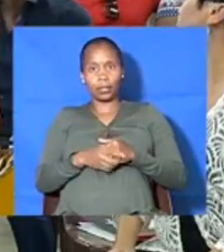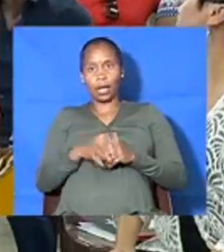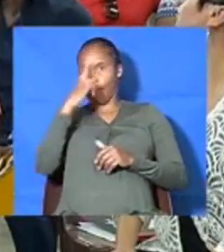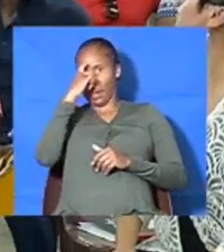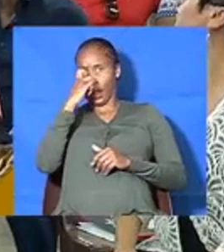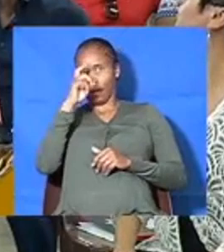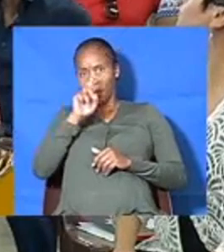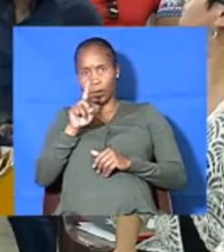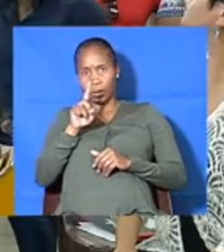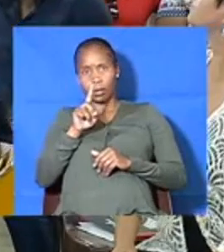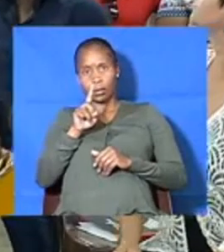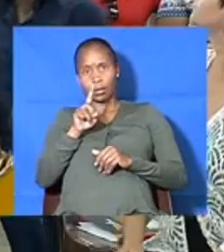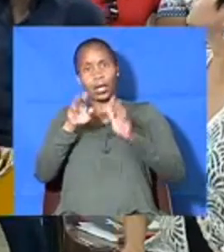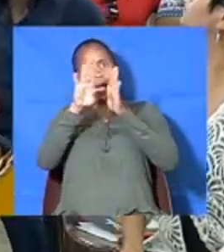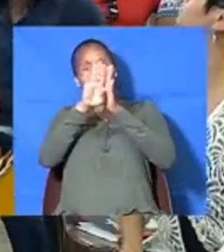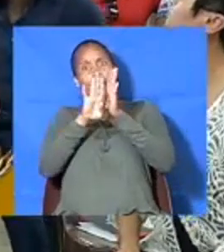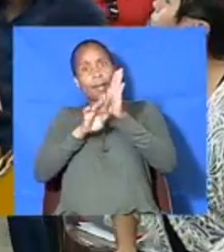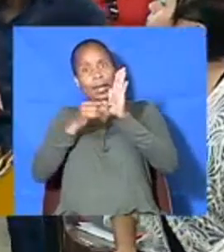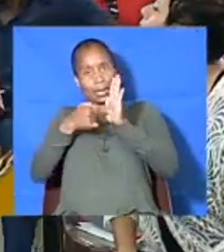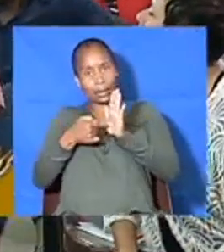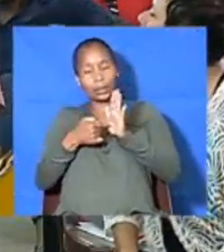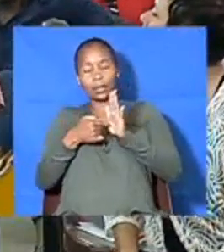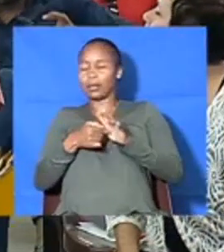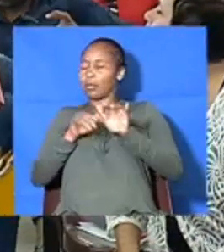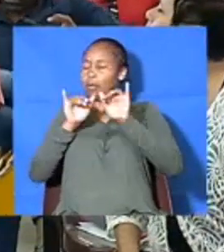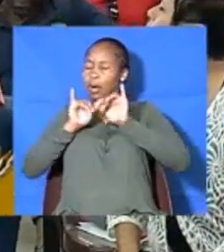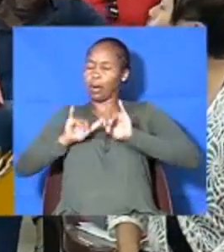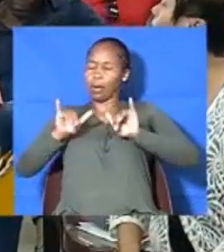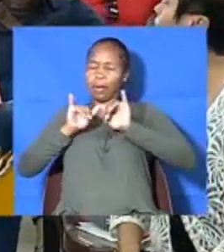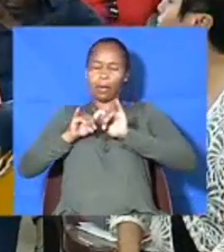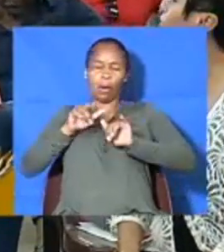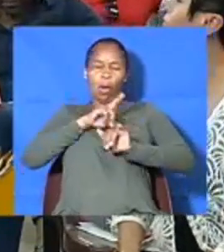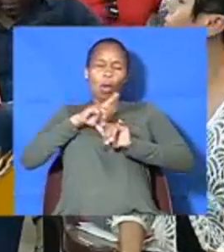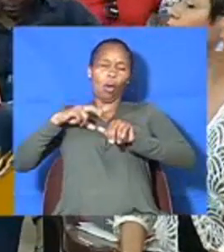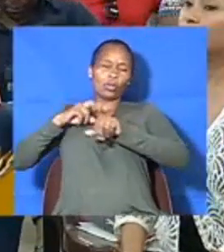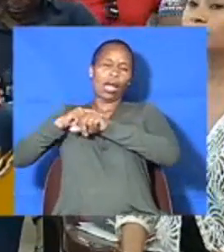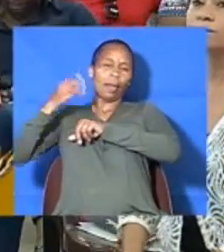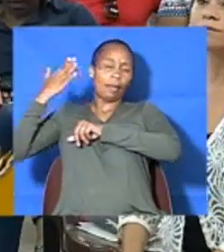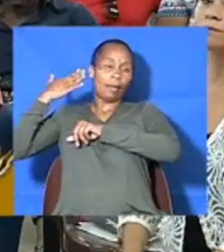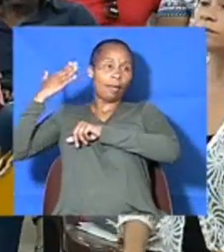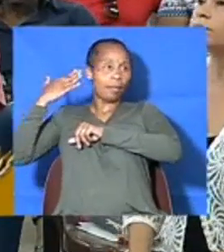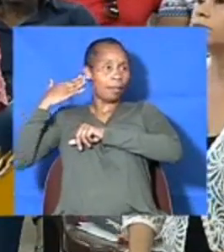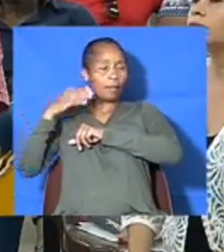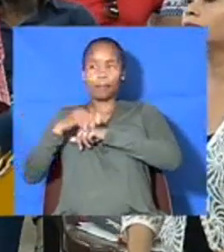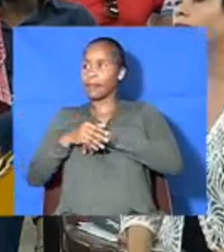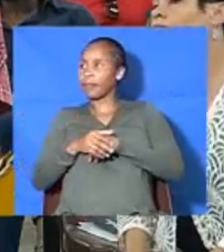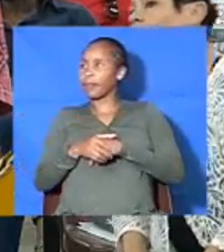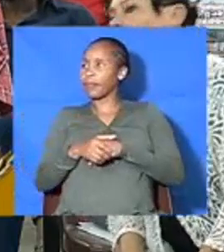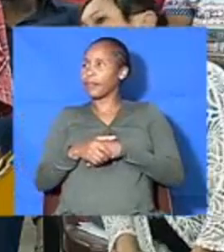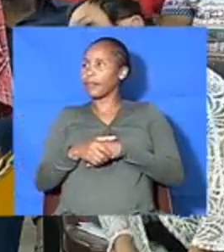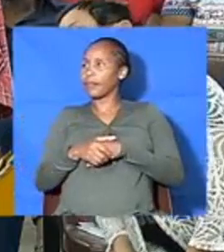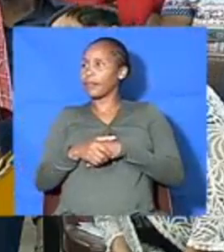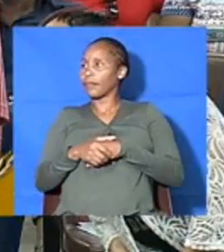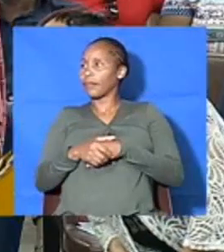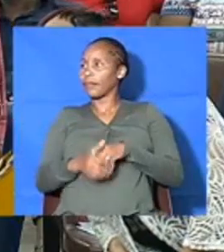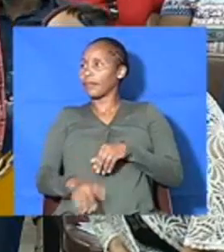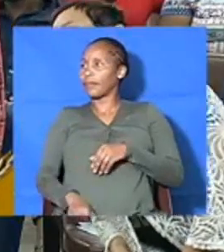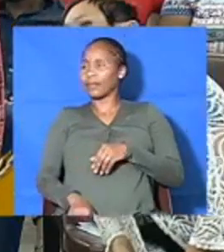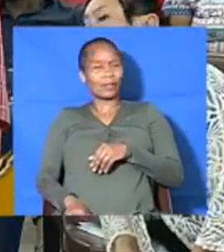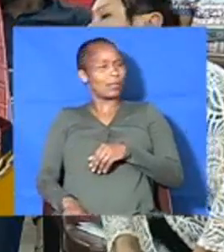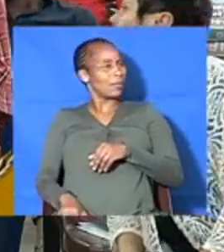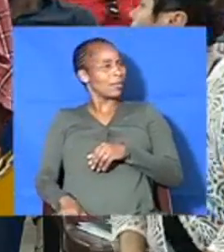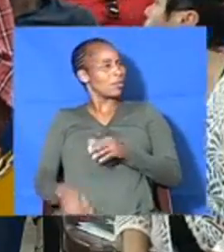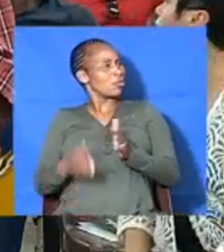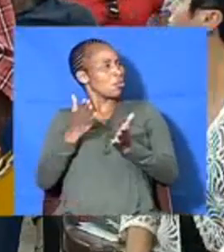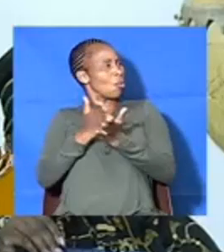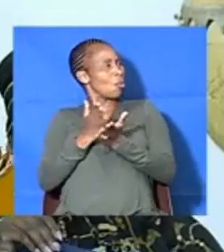church Light of the People. Light prophetic of the people ministry. Les ka makala batho ba tsheya ke buletse re bantse